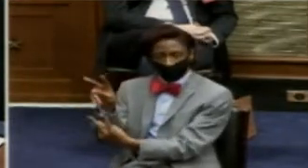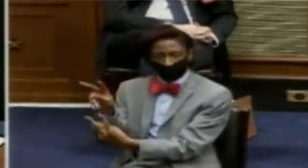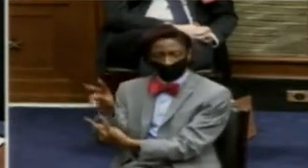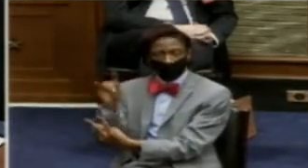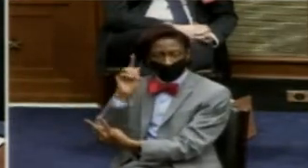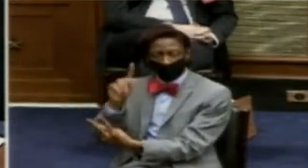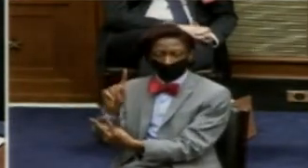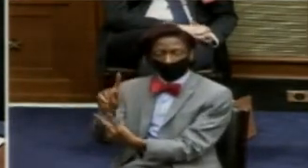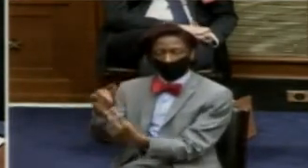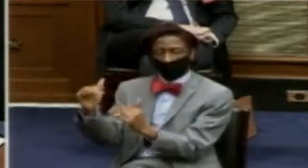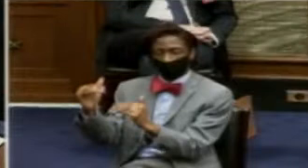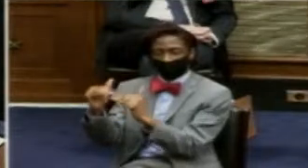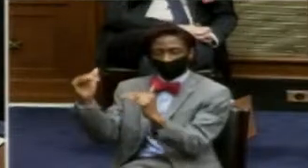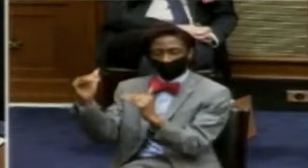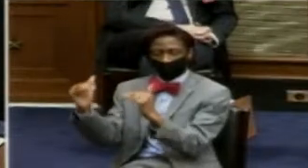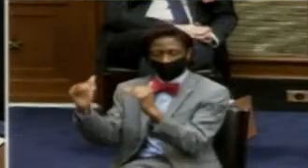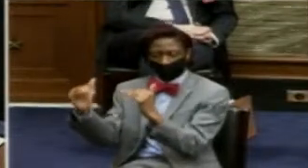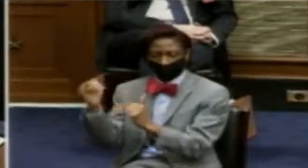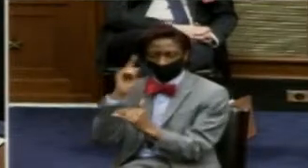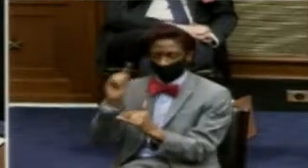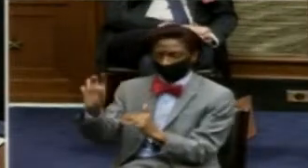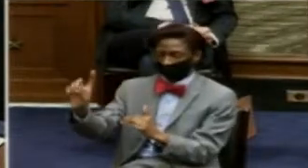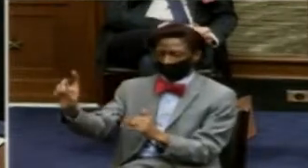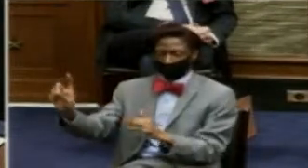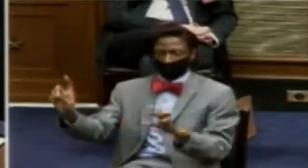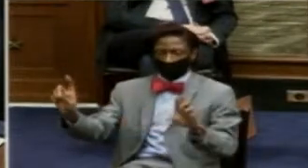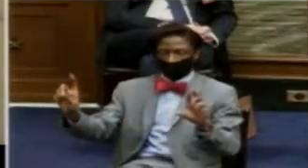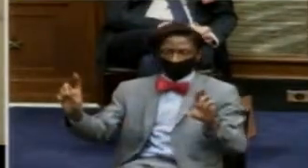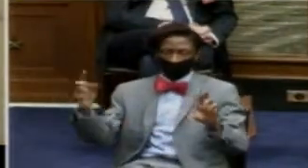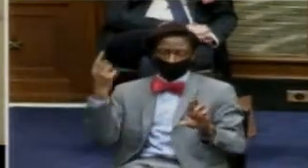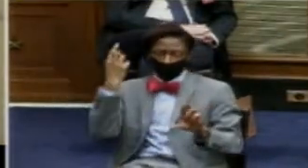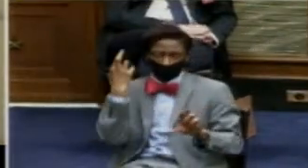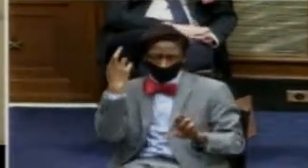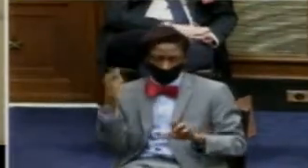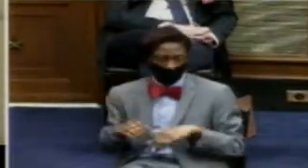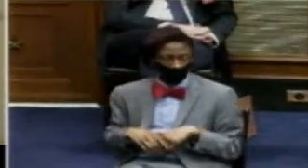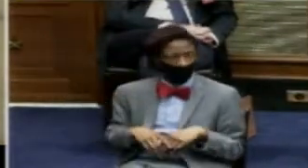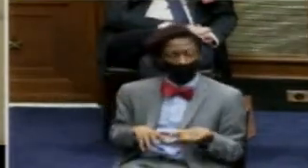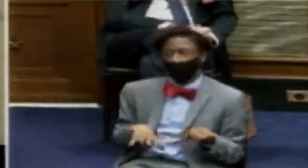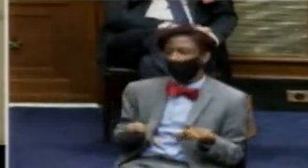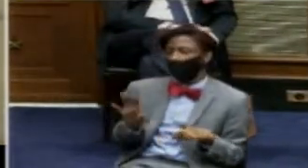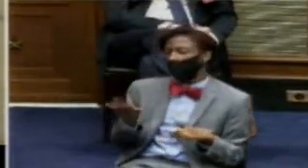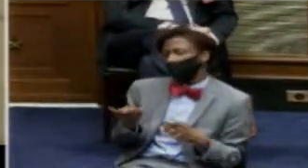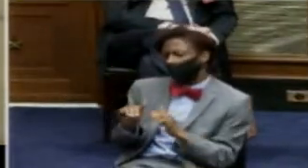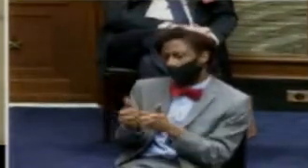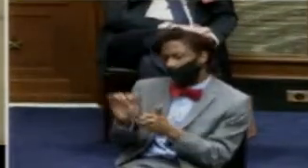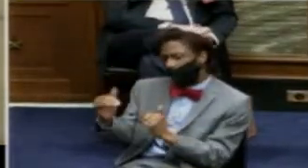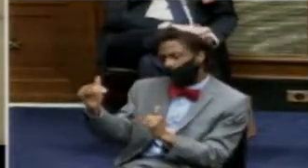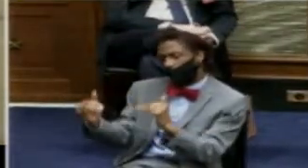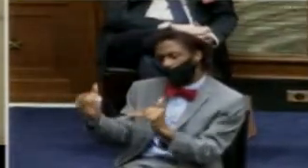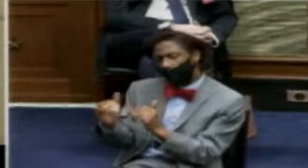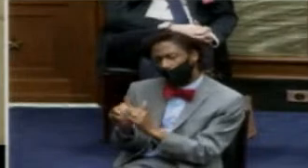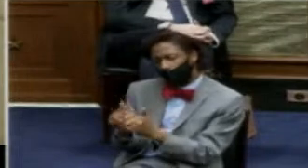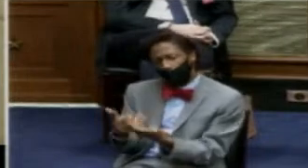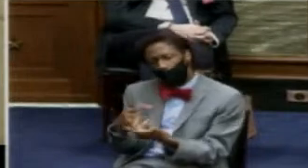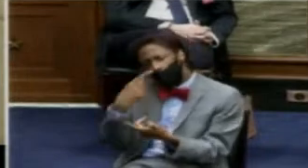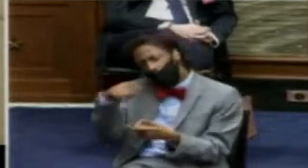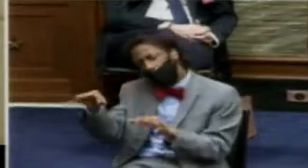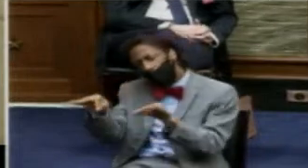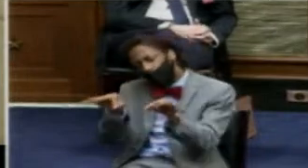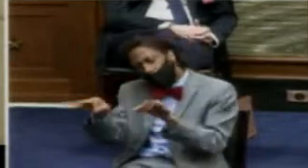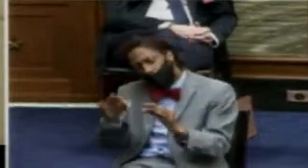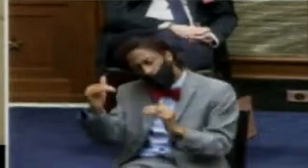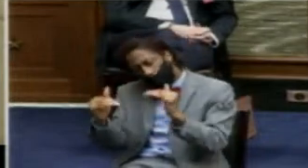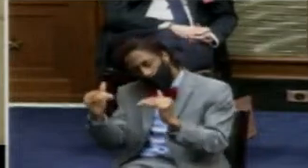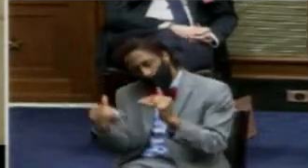to balance partisan considerations. But isn't it also How is true- that balance? Describe the balance.